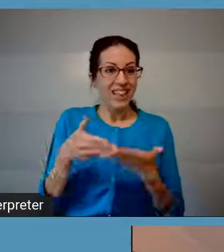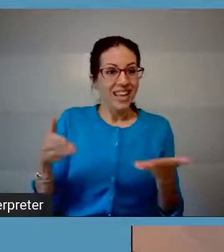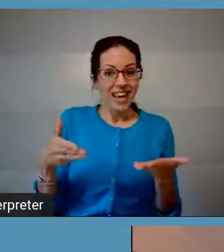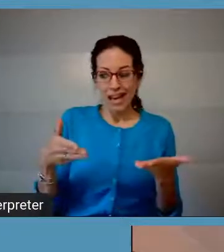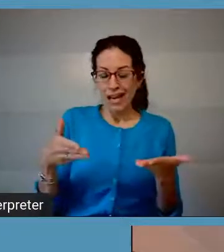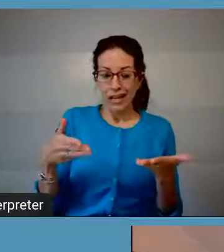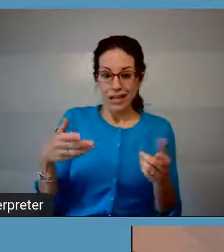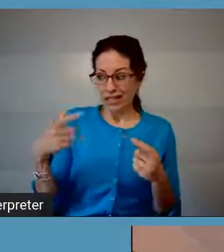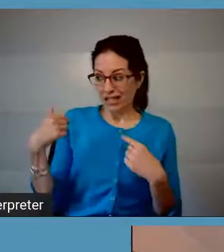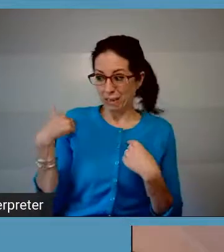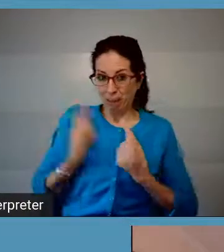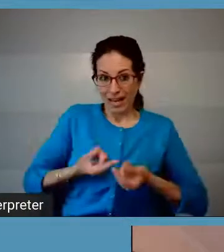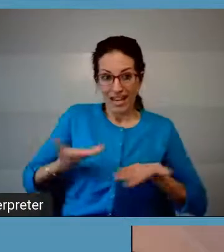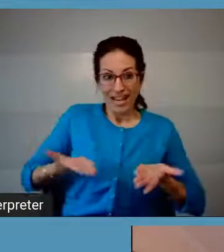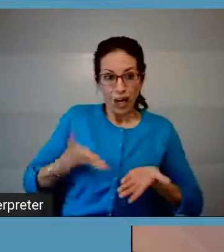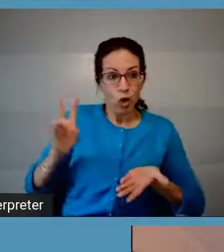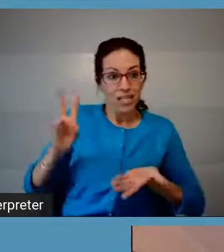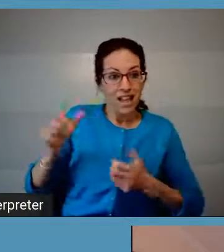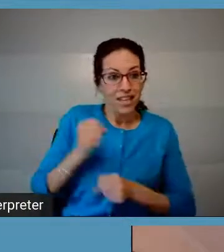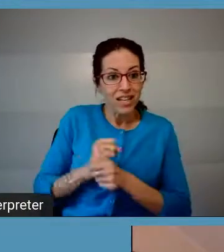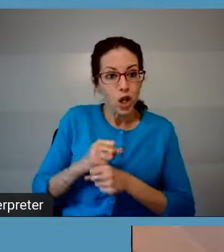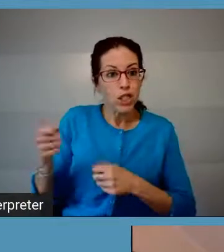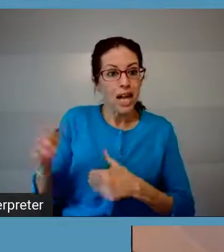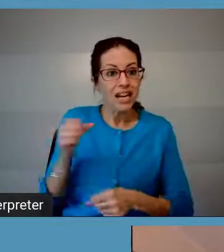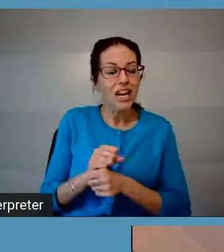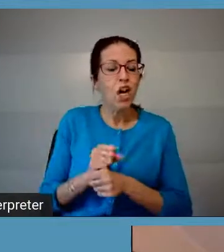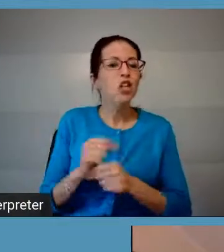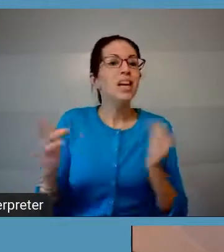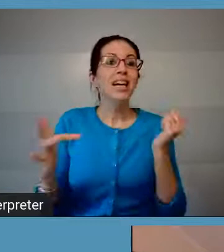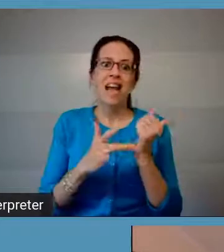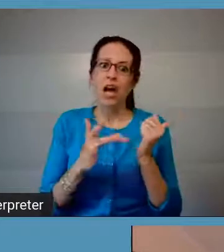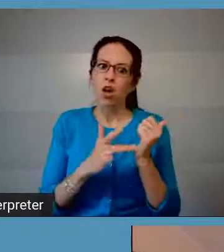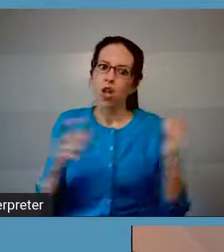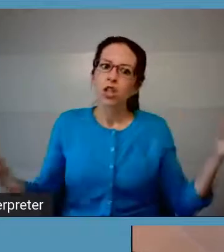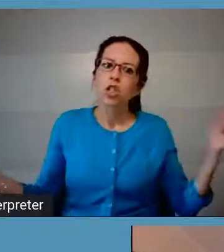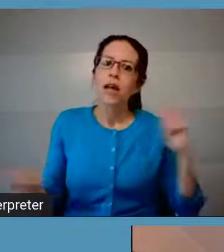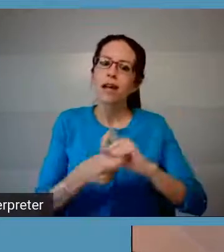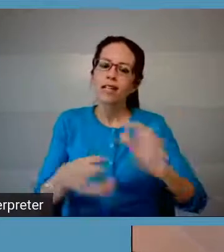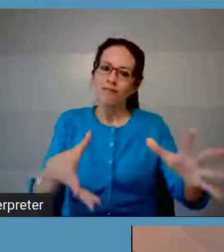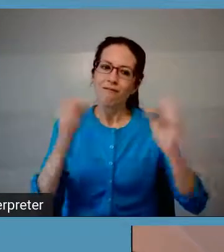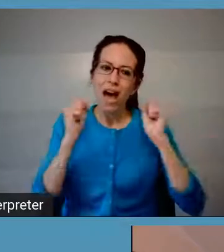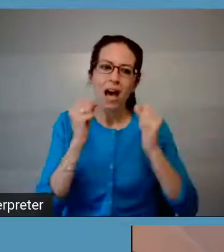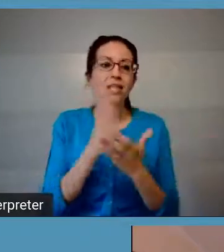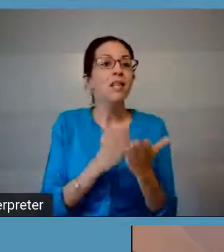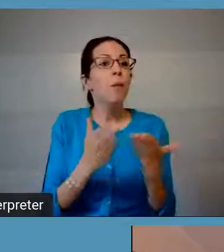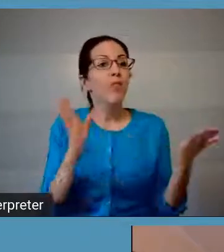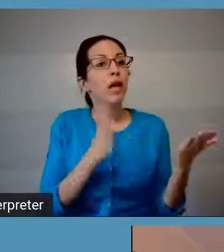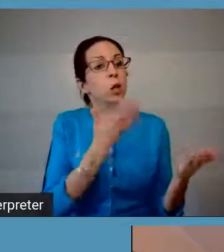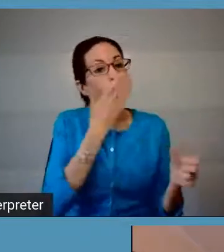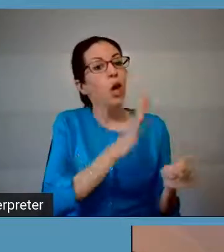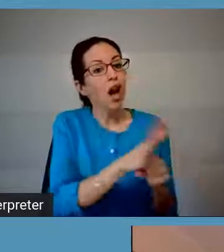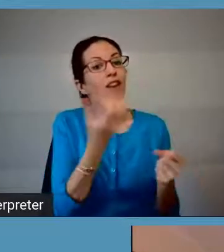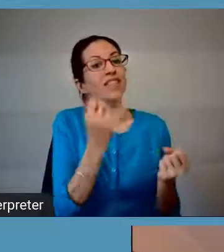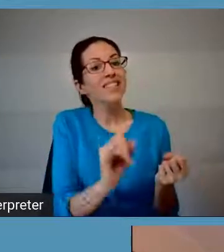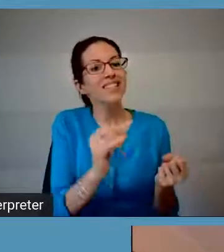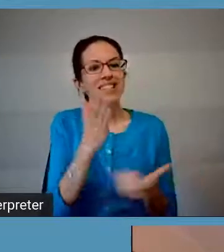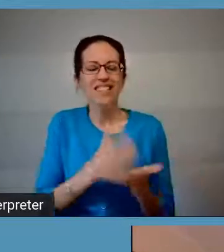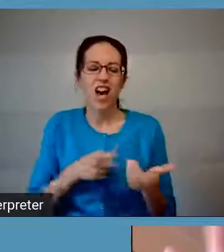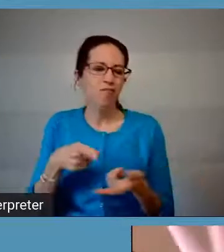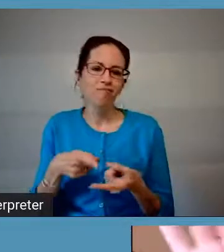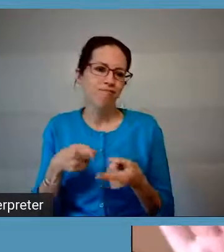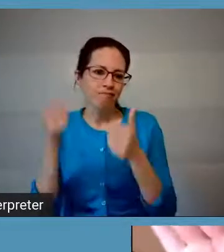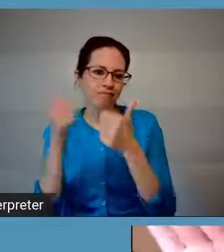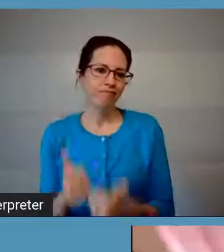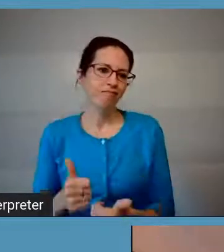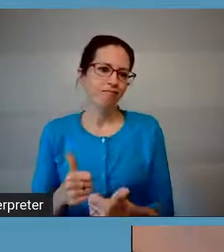technology has probably changed. Some things are still good enough and some things aren't. But people will usually tell you if they're trying to access something and they're like,